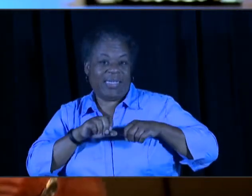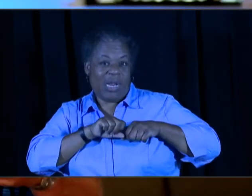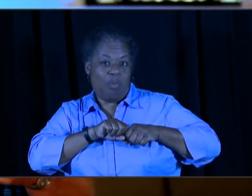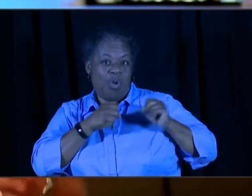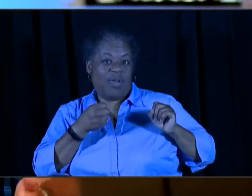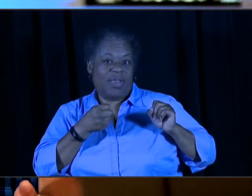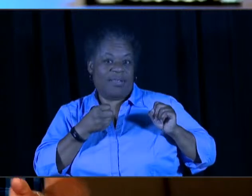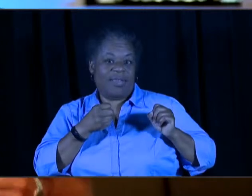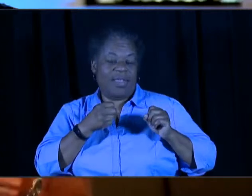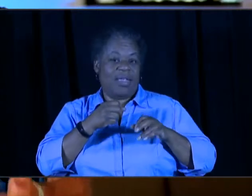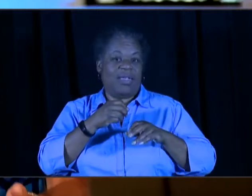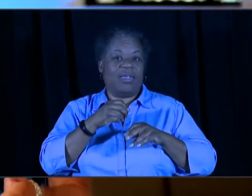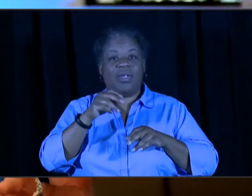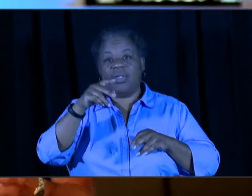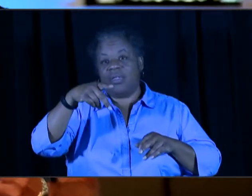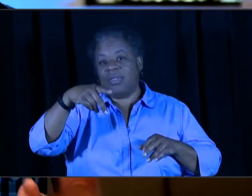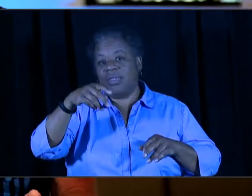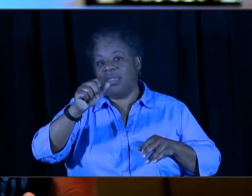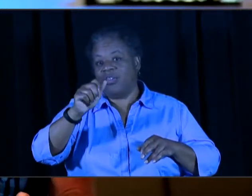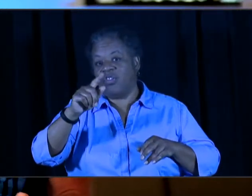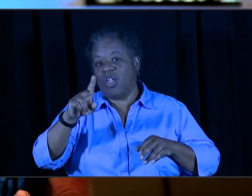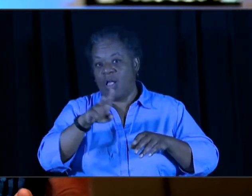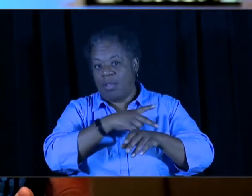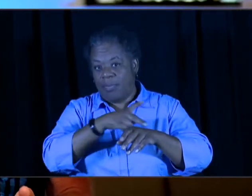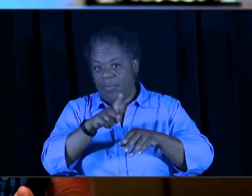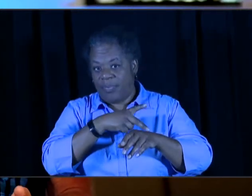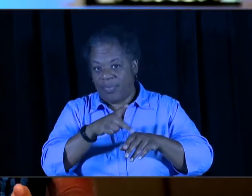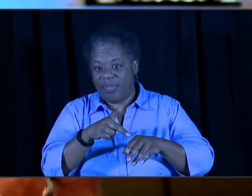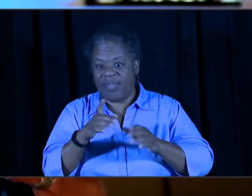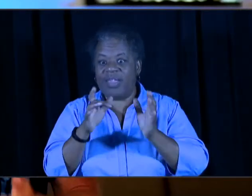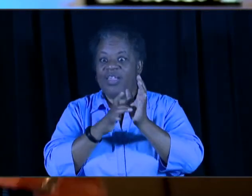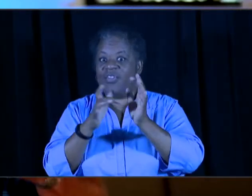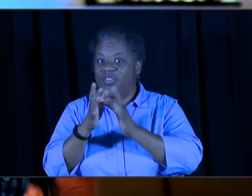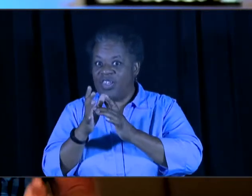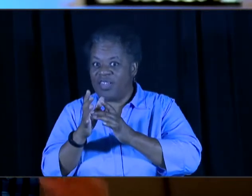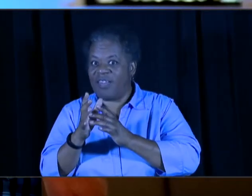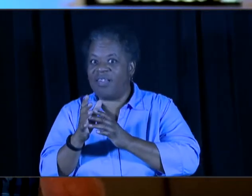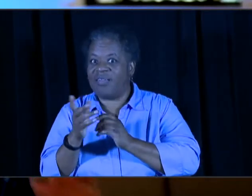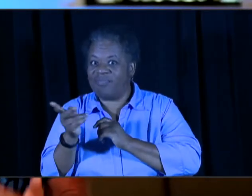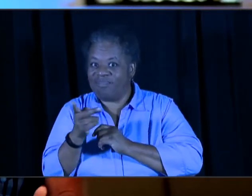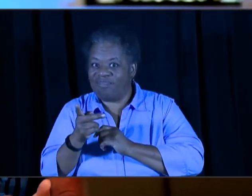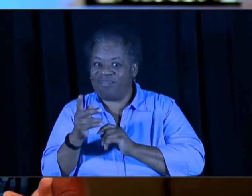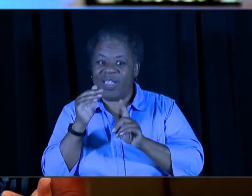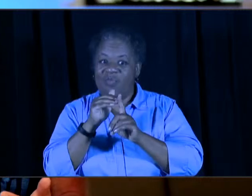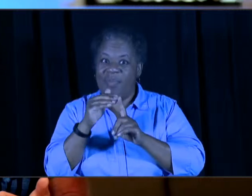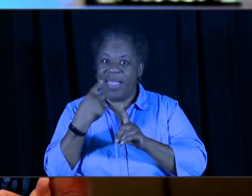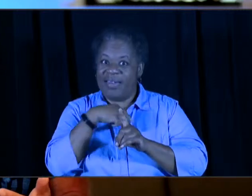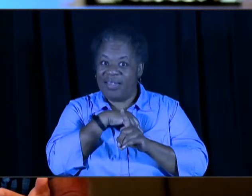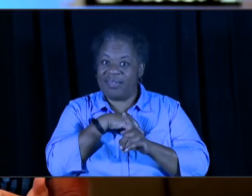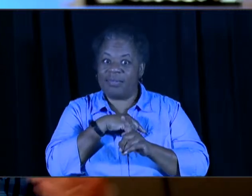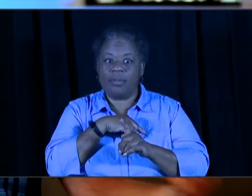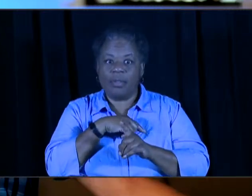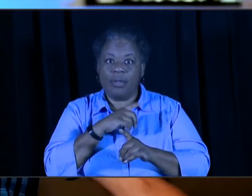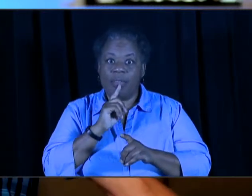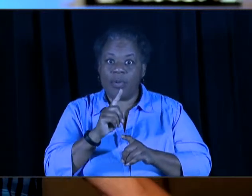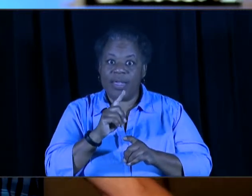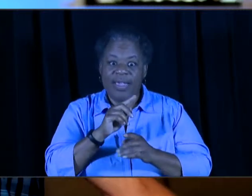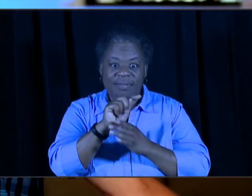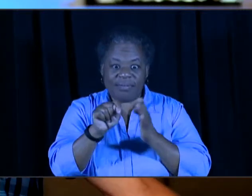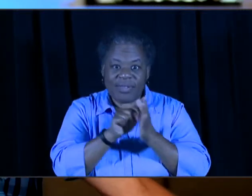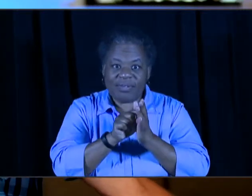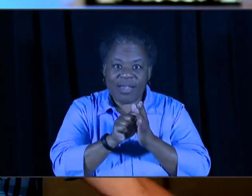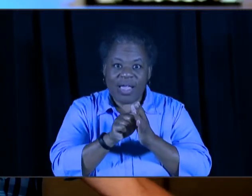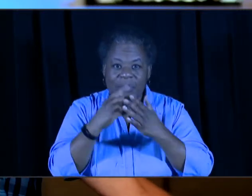The Psalms remind us, Jesus reminds us that there's a time to mourn, a time to sit